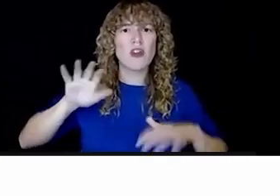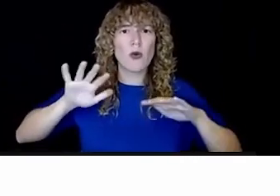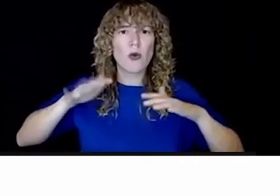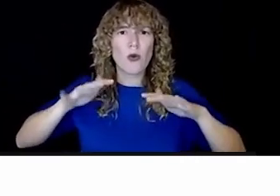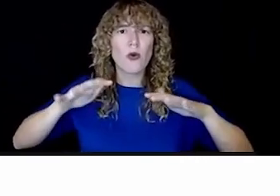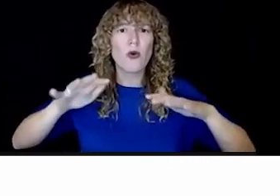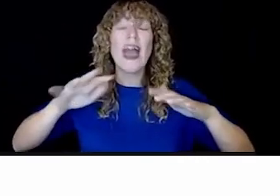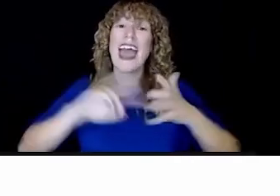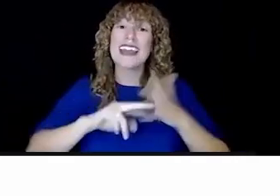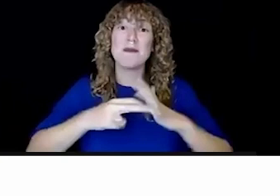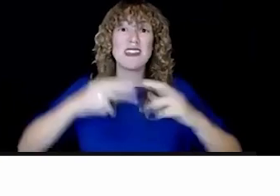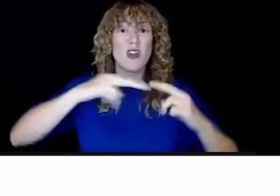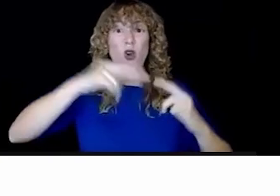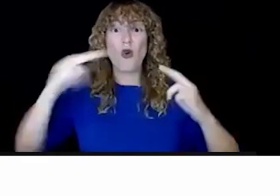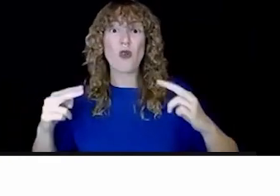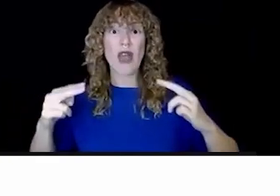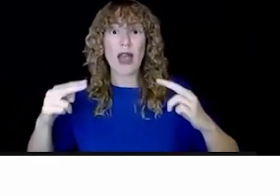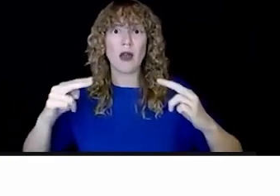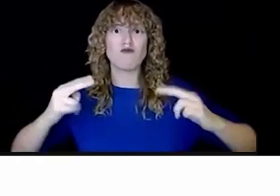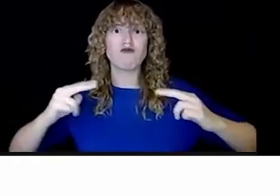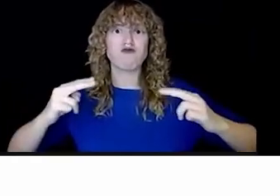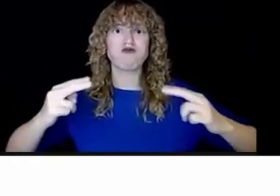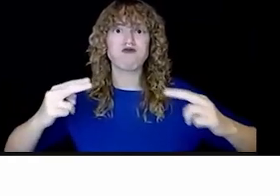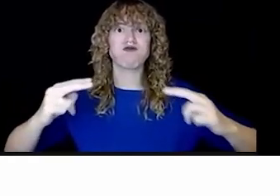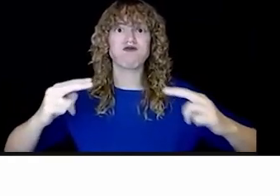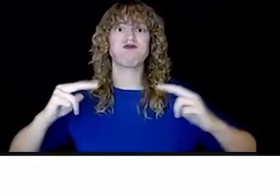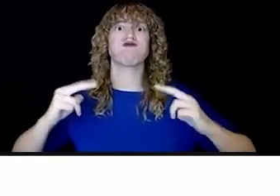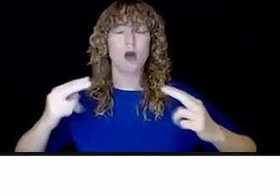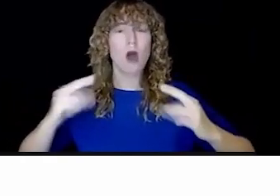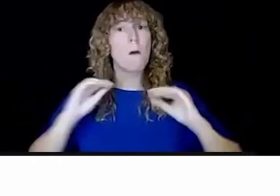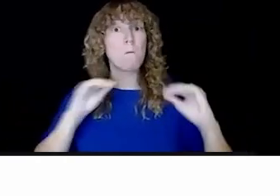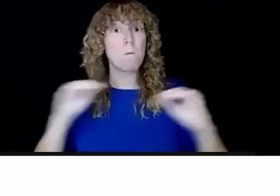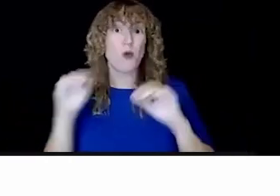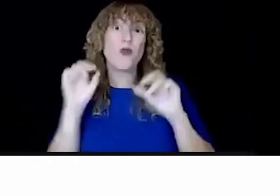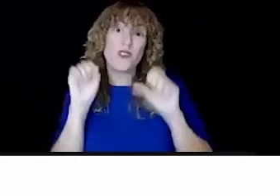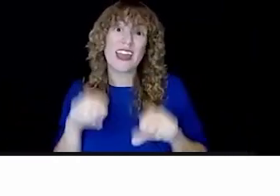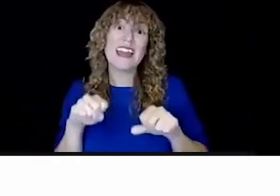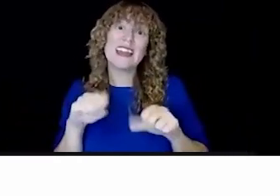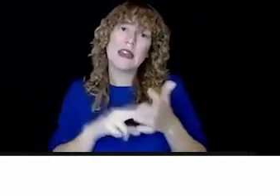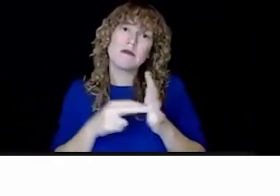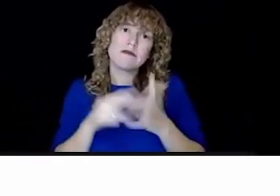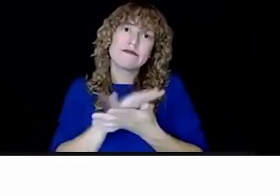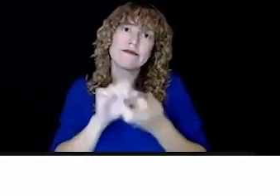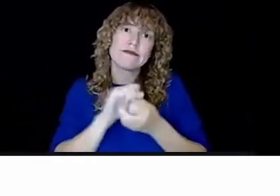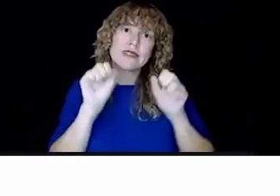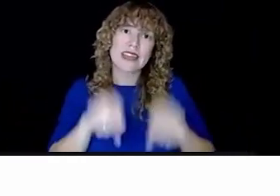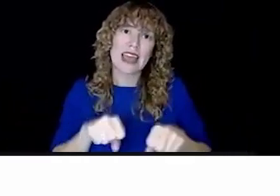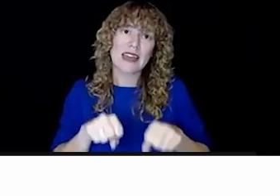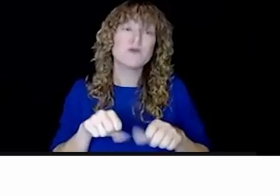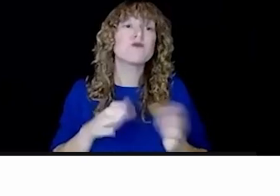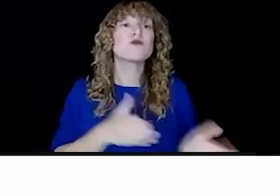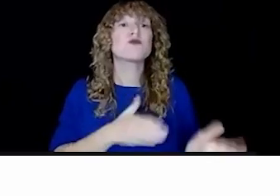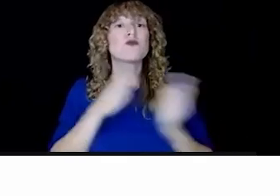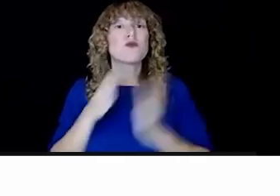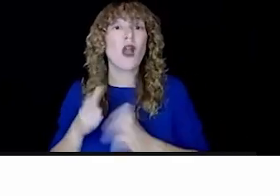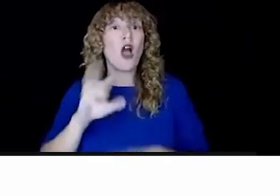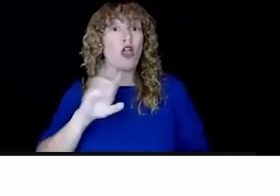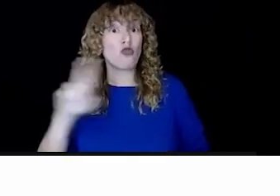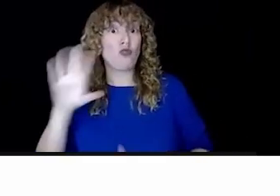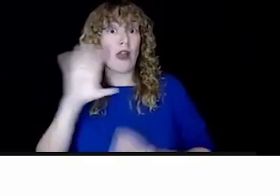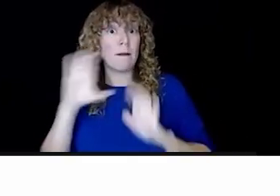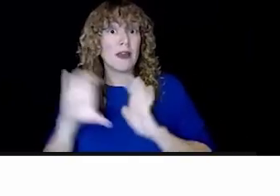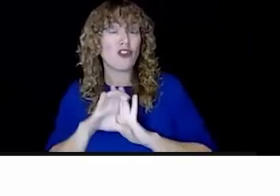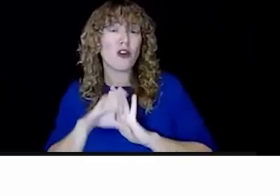And this ratchet strap is seen to the left of the slide. To the right of the slide, we have an alternative solution, which could replace